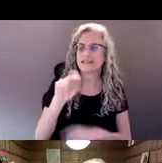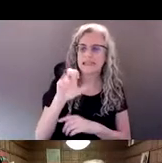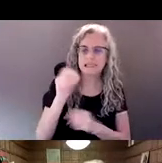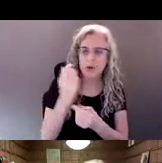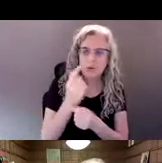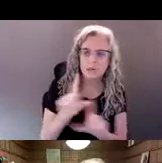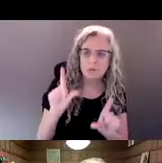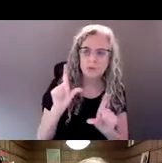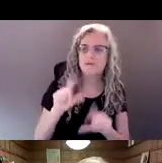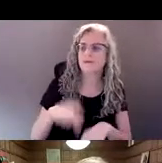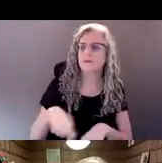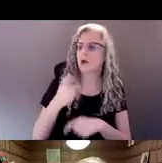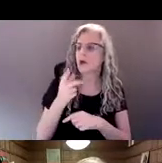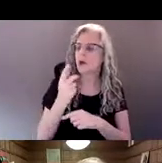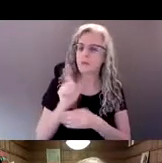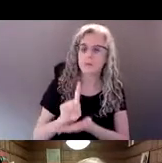inequality, and injustice.